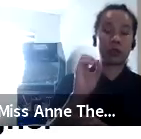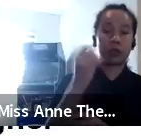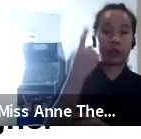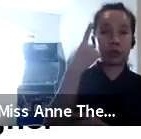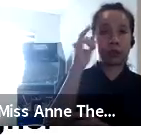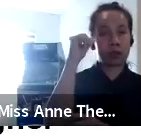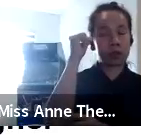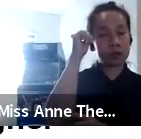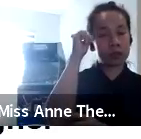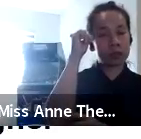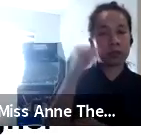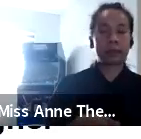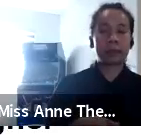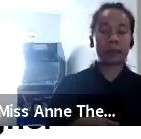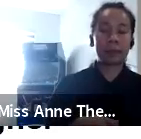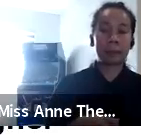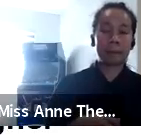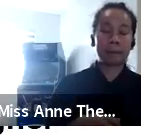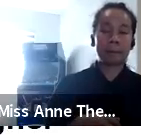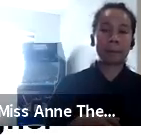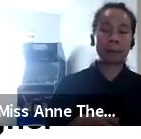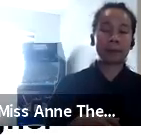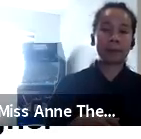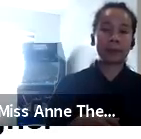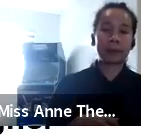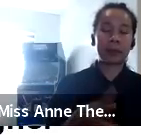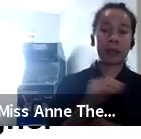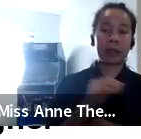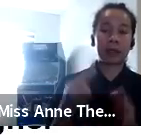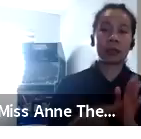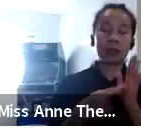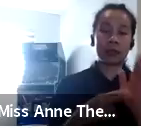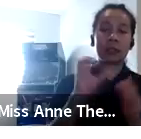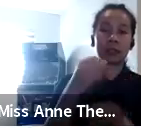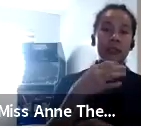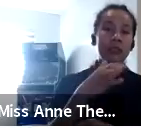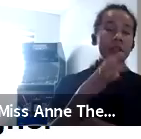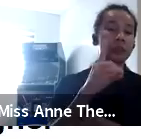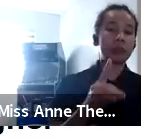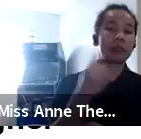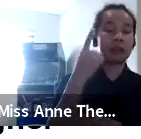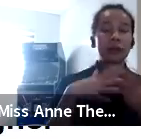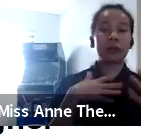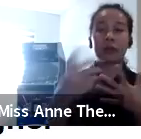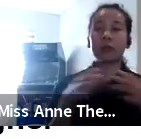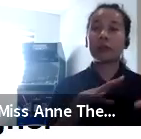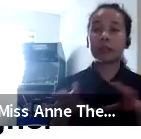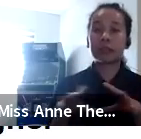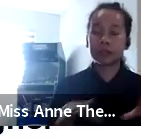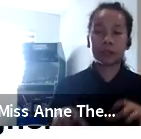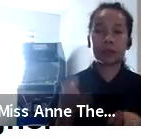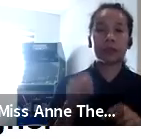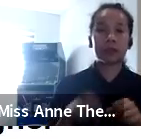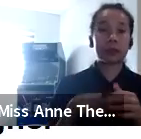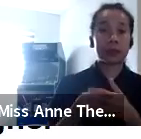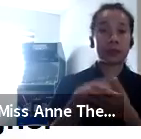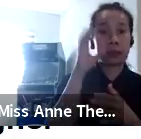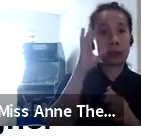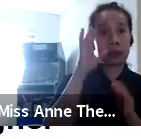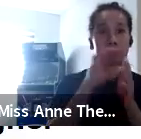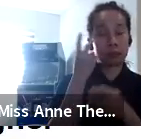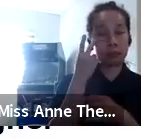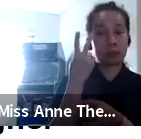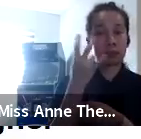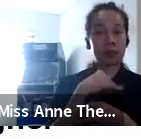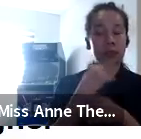CLLSD and the SIMIO. And I represent CHED for whatever activities. So as you can see in the picture, I even